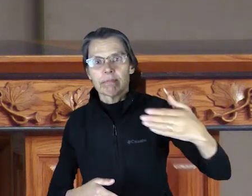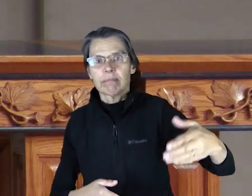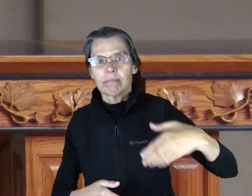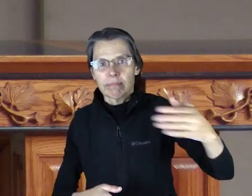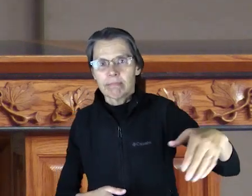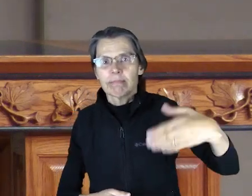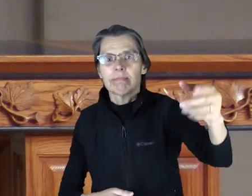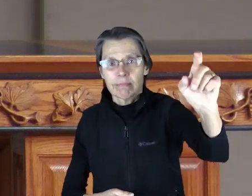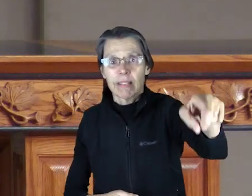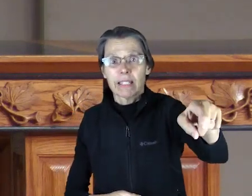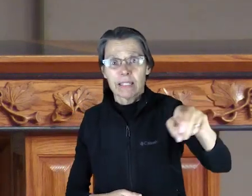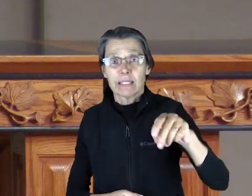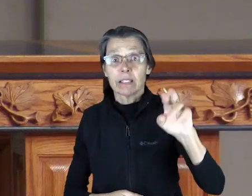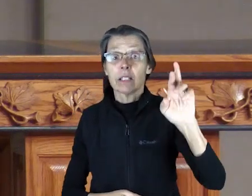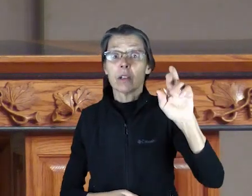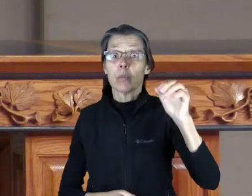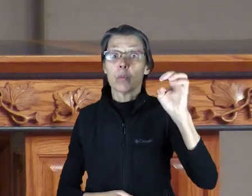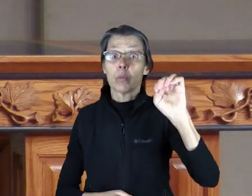because it's a never-ending process.